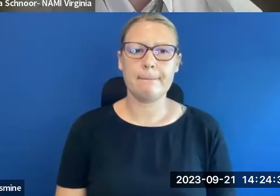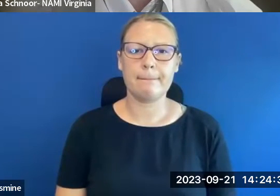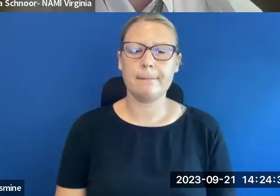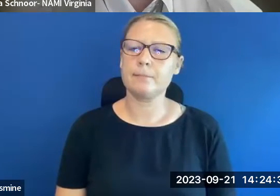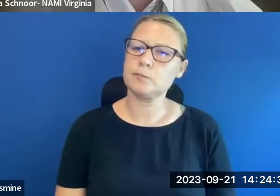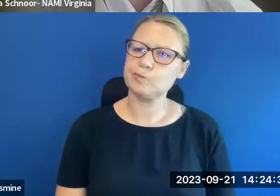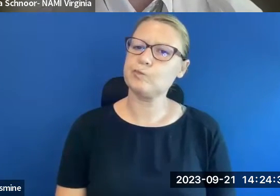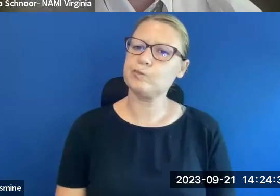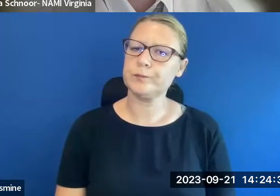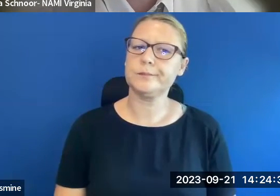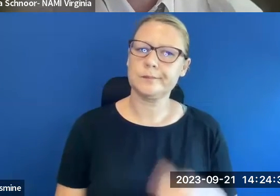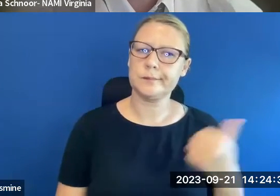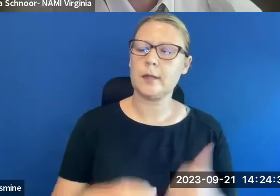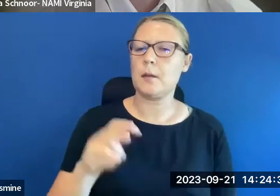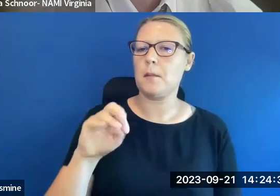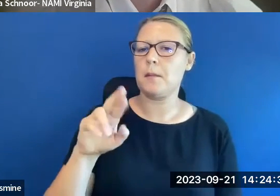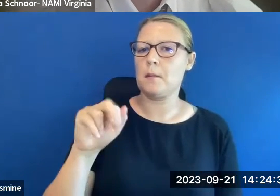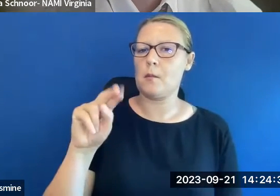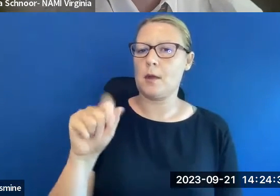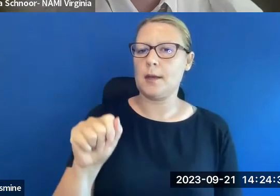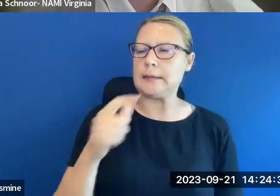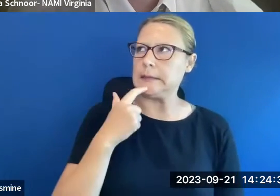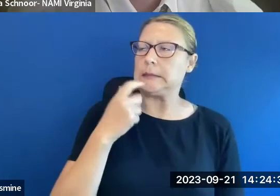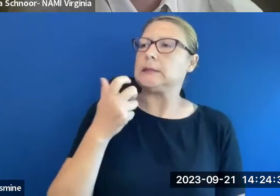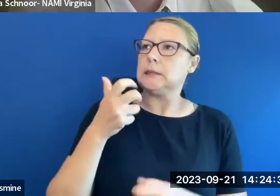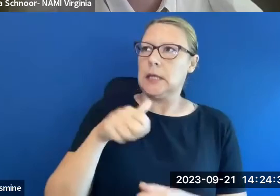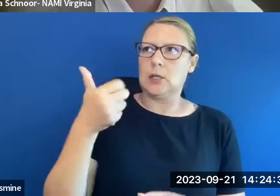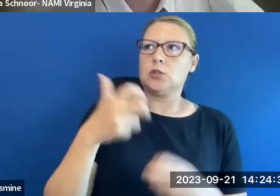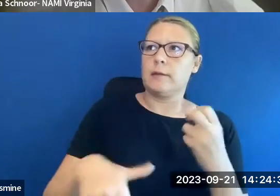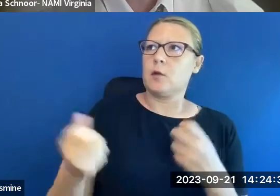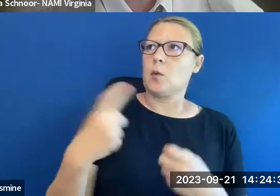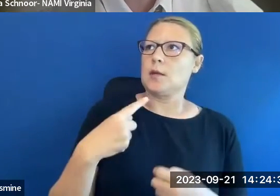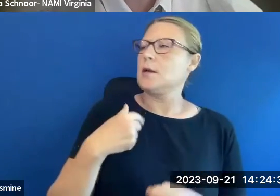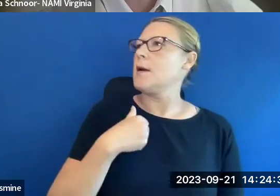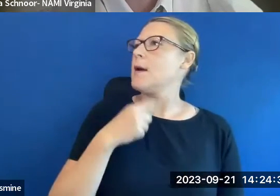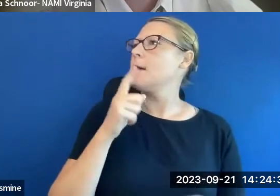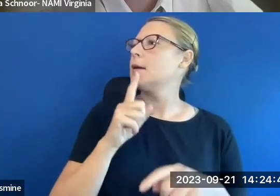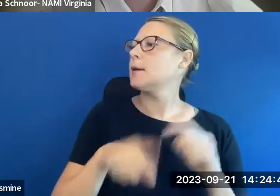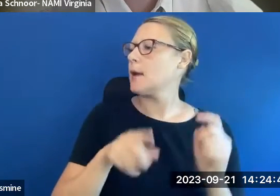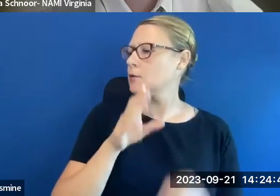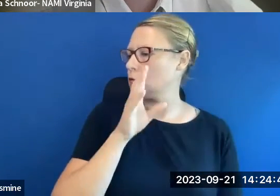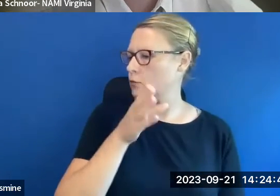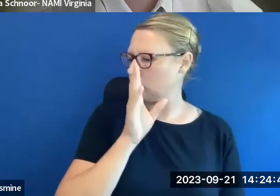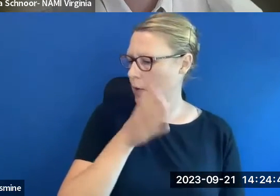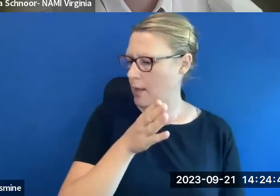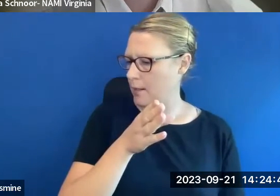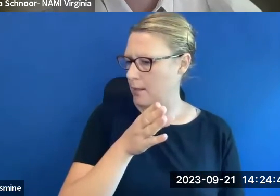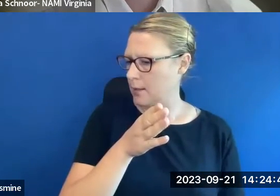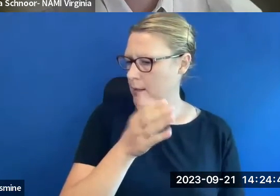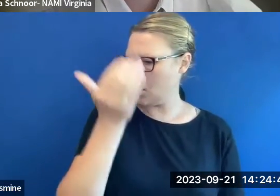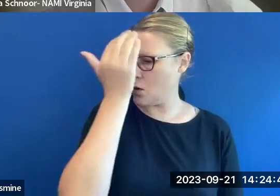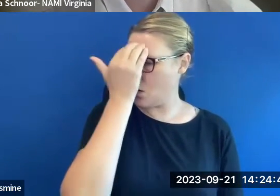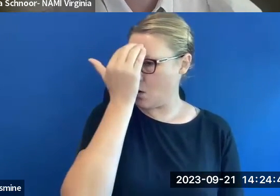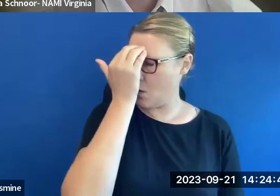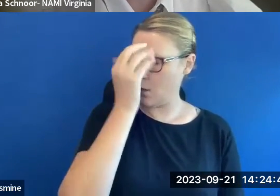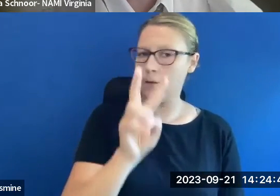This is another tough one. I can't speak directly to the Virginia population, but I will say that I